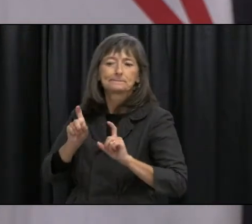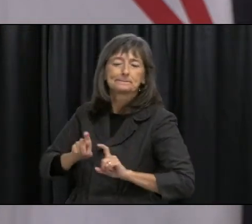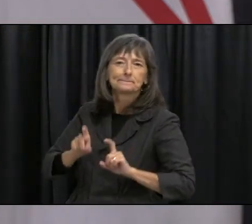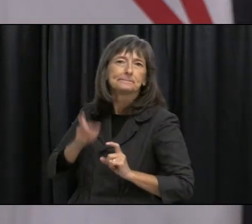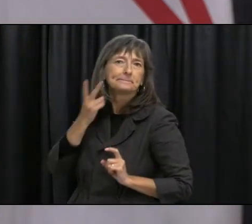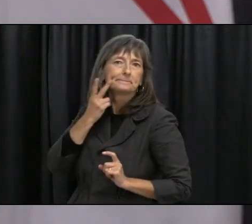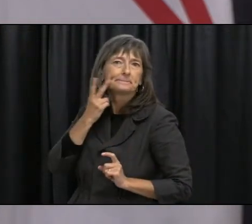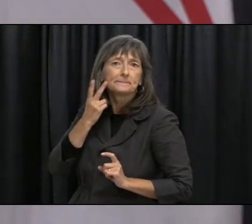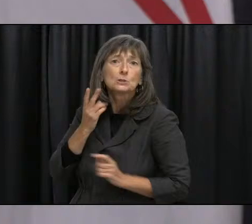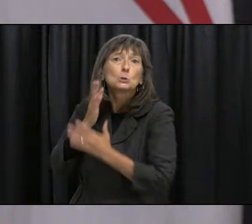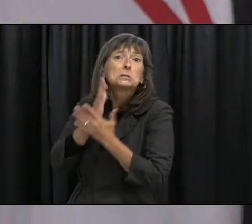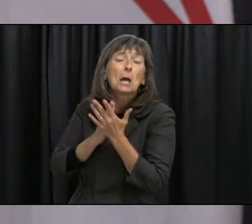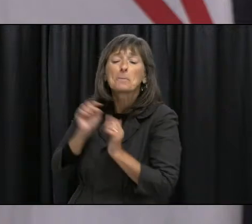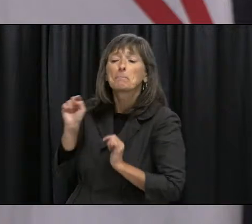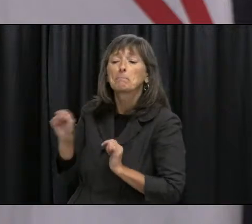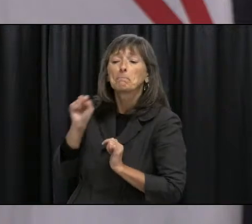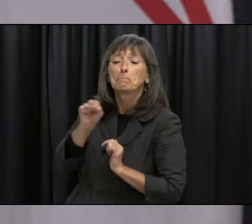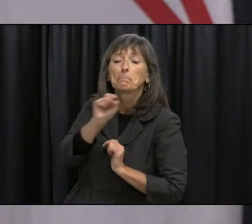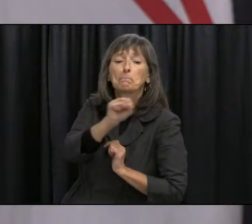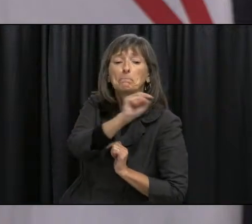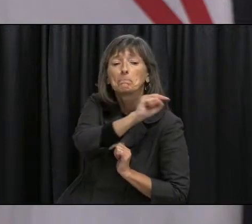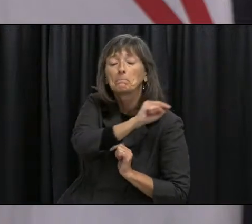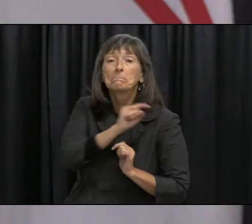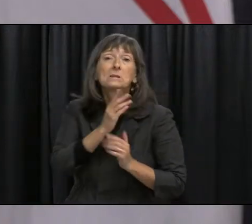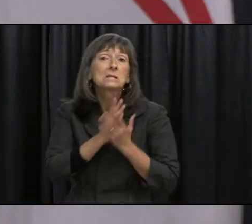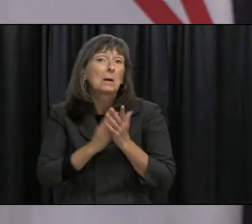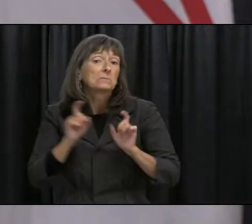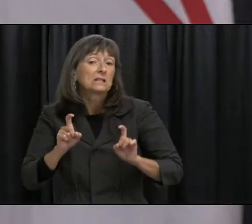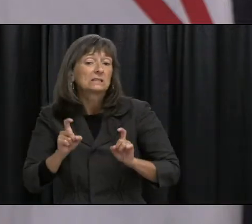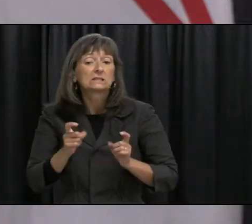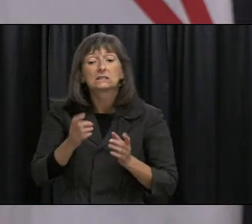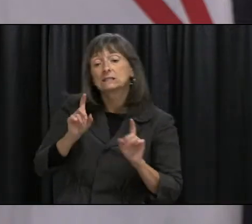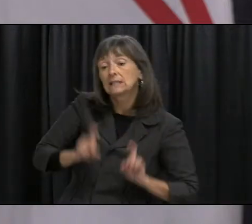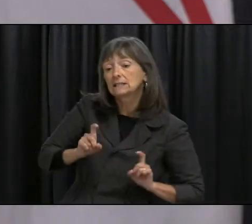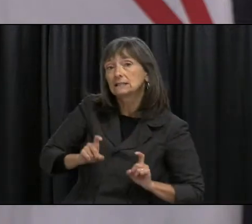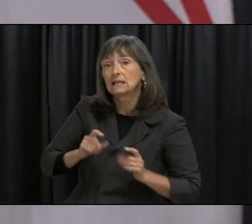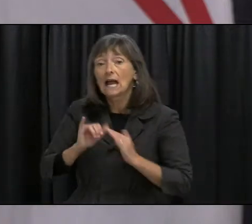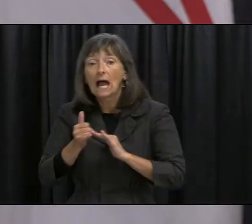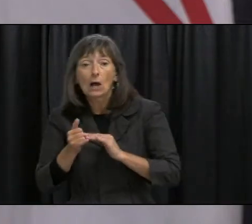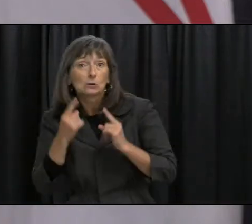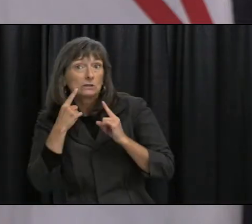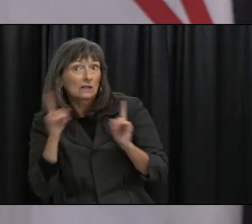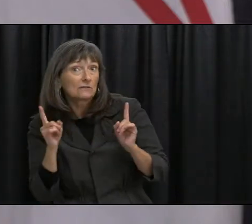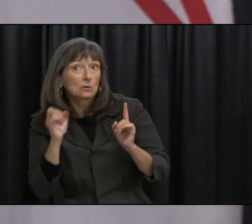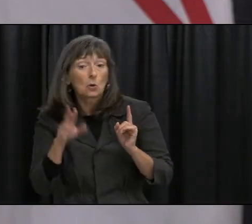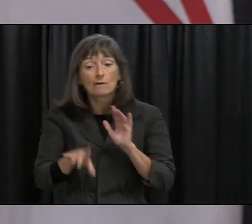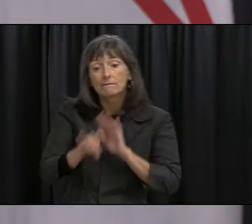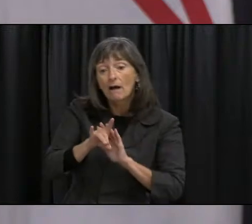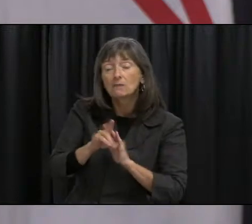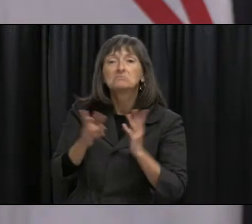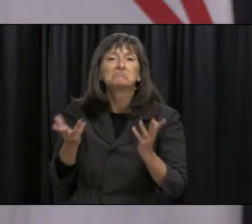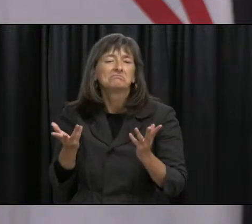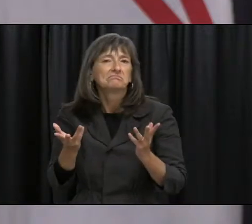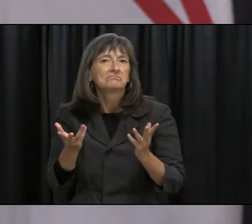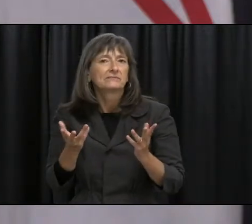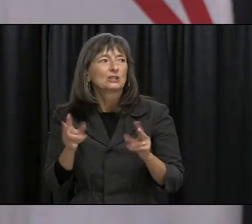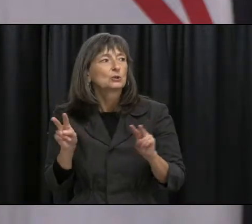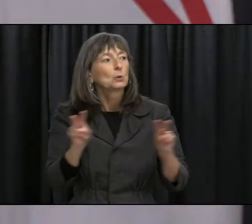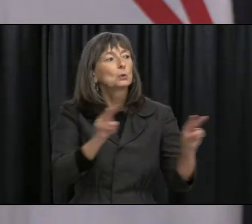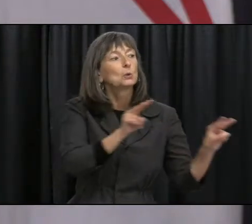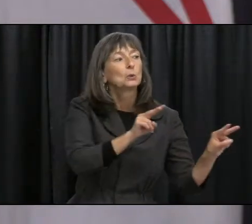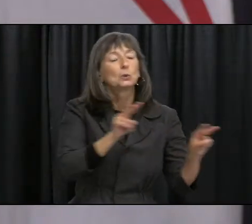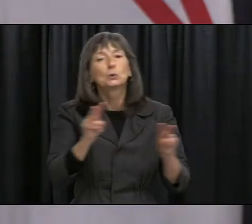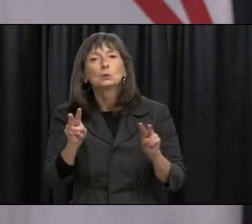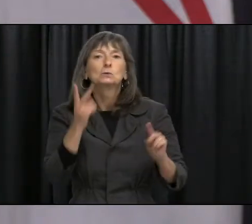are some studies ongoing in the country about testing, and I guess we're all hoping to learn from